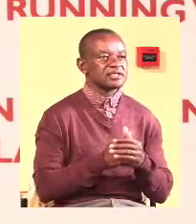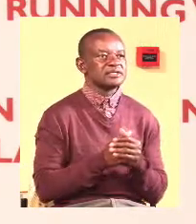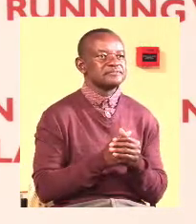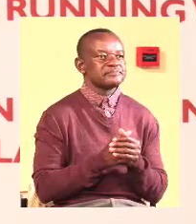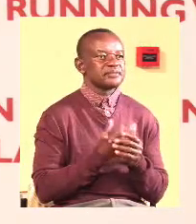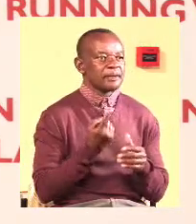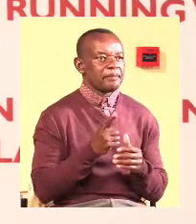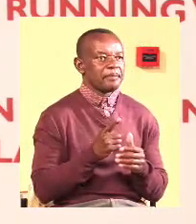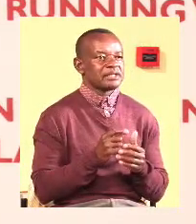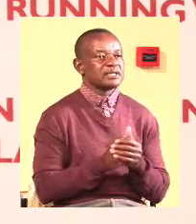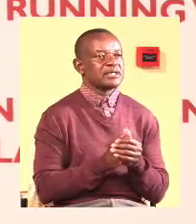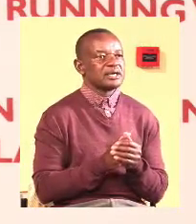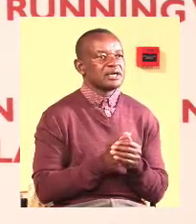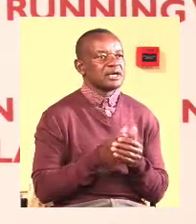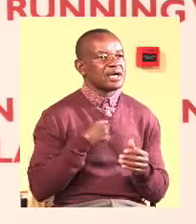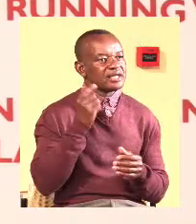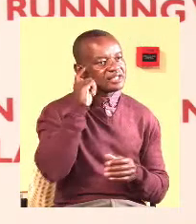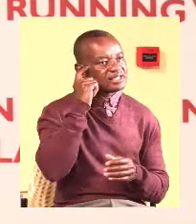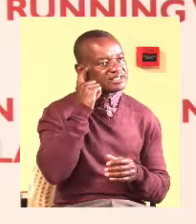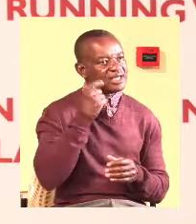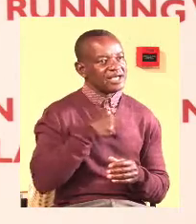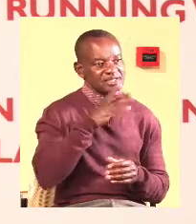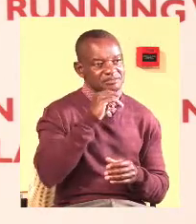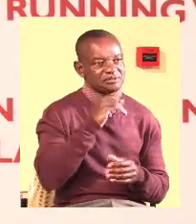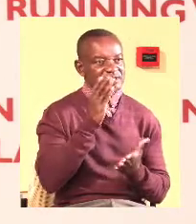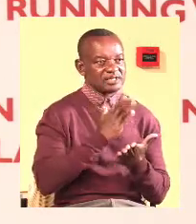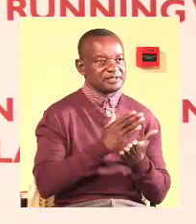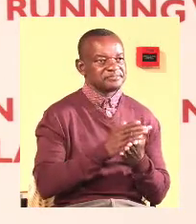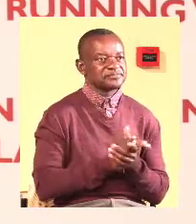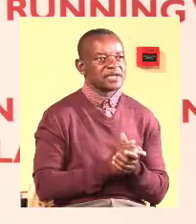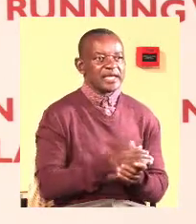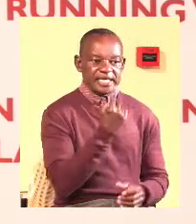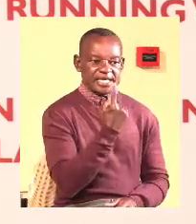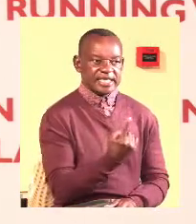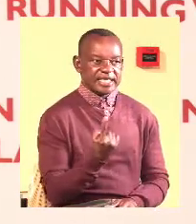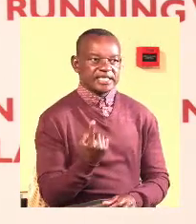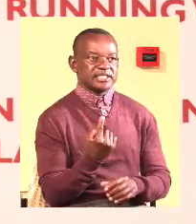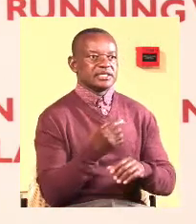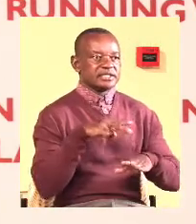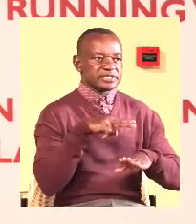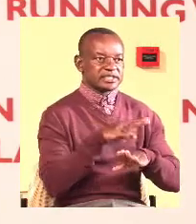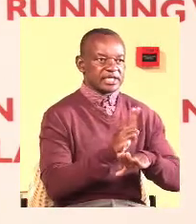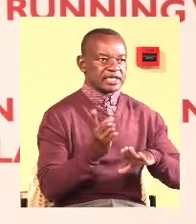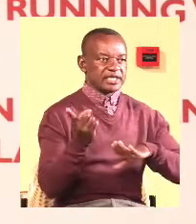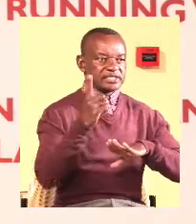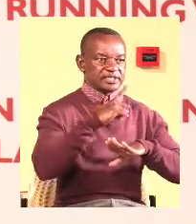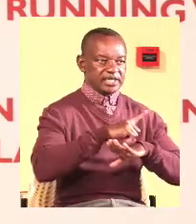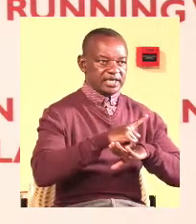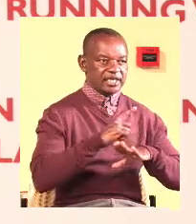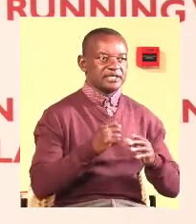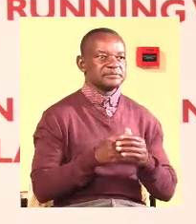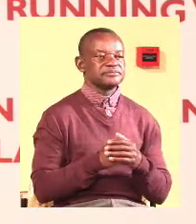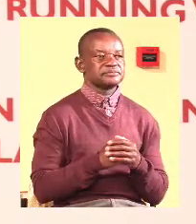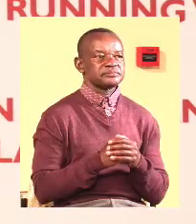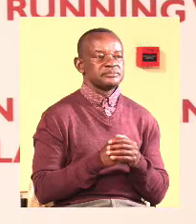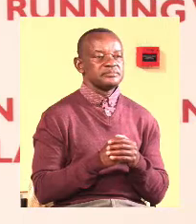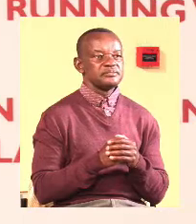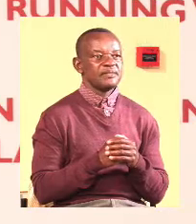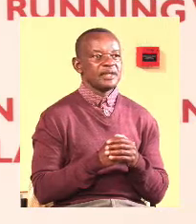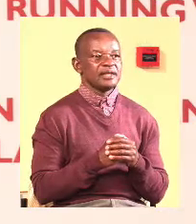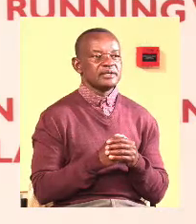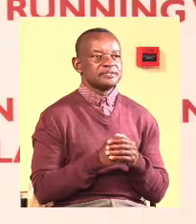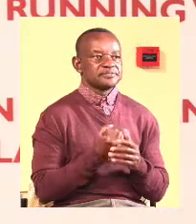every 7 days, just to make sure, because even in the case where someone is testing